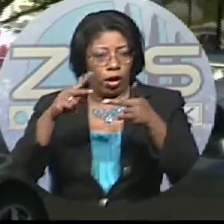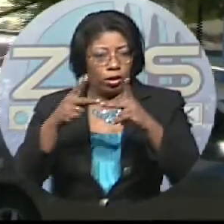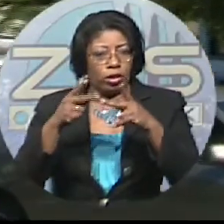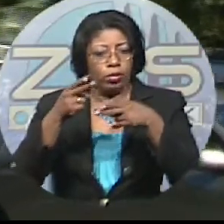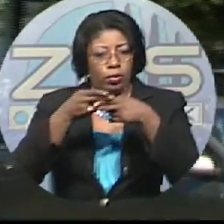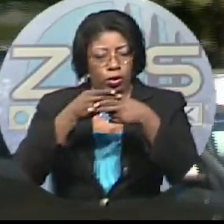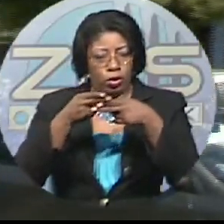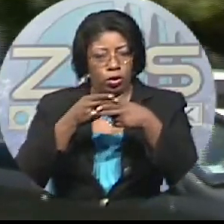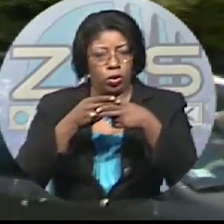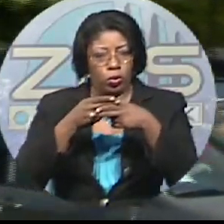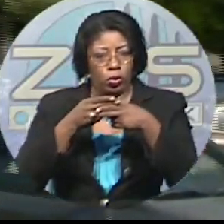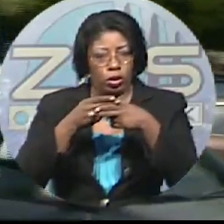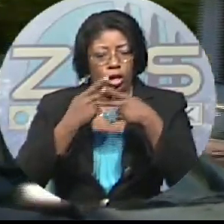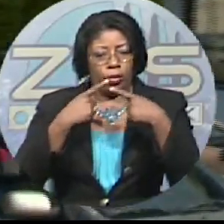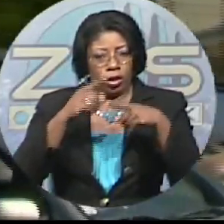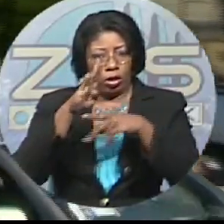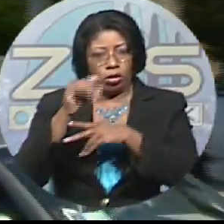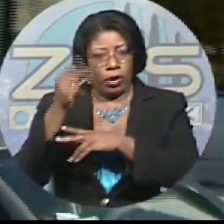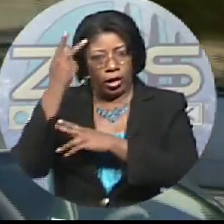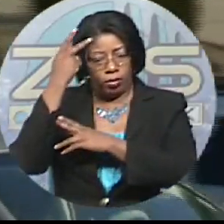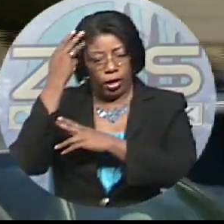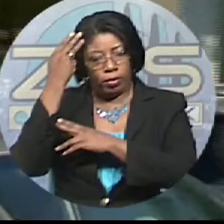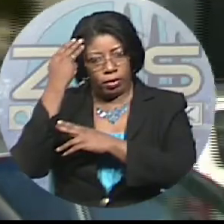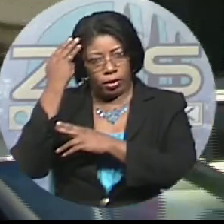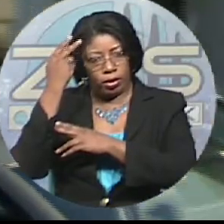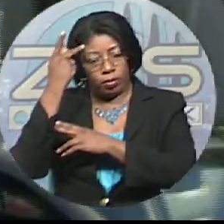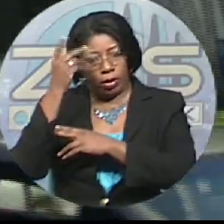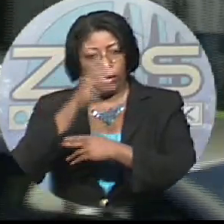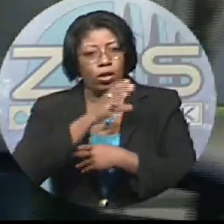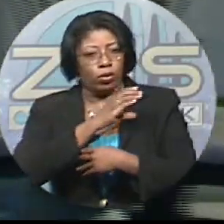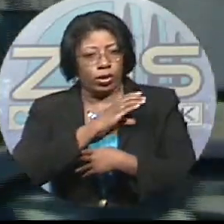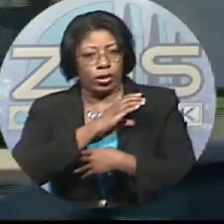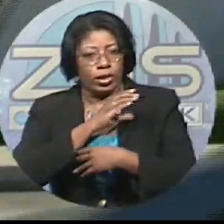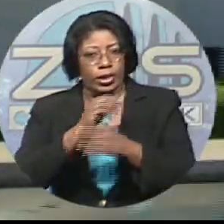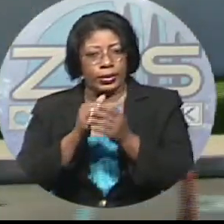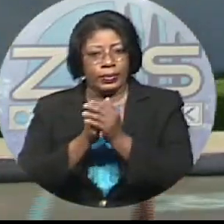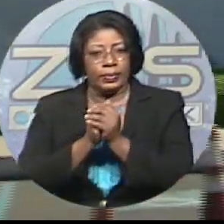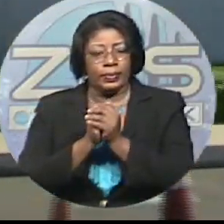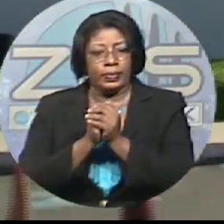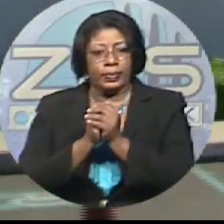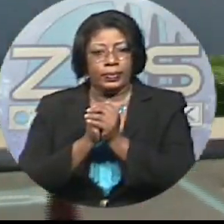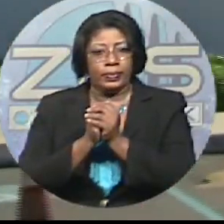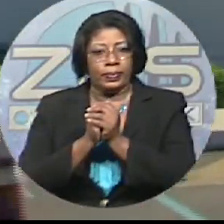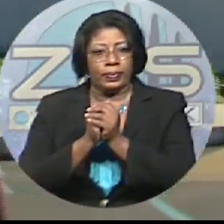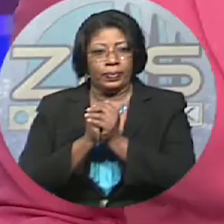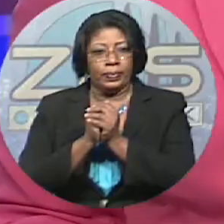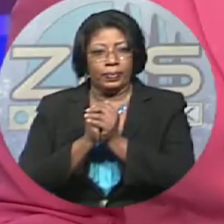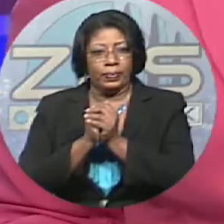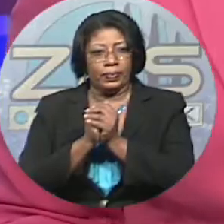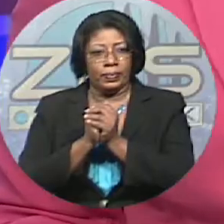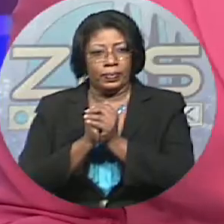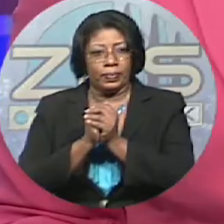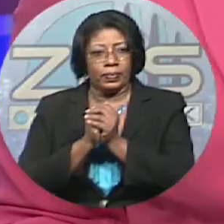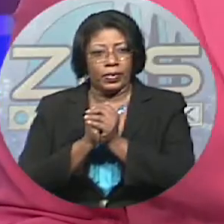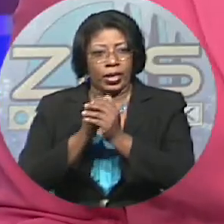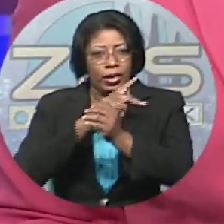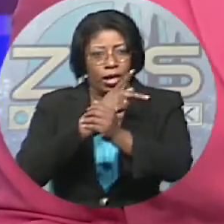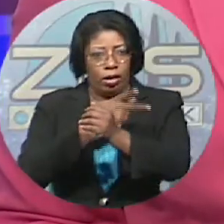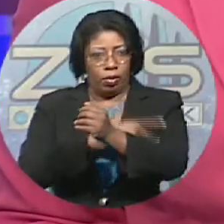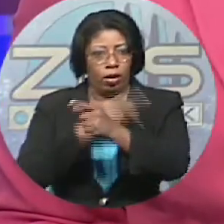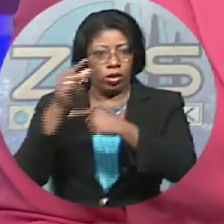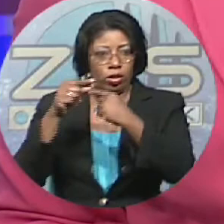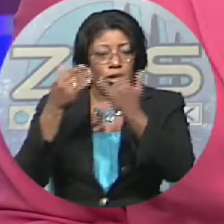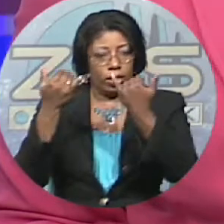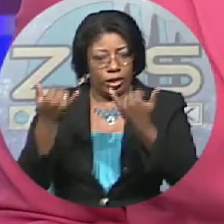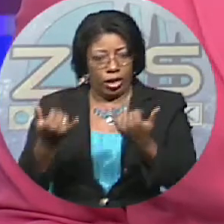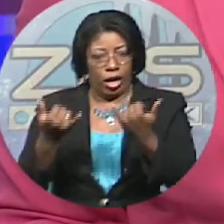soon by Prime Minister Perry Christie. Janae Noel Ferguson, ZNS Network News. Well, from power generation, we move on